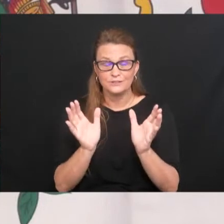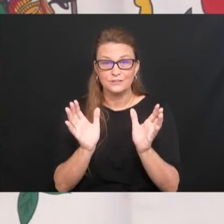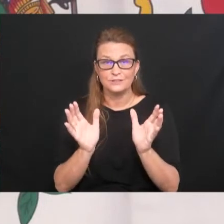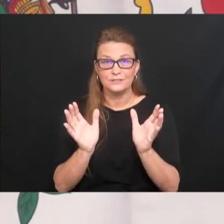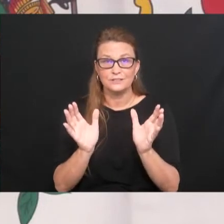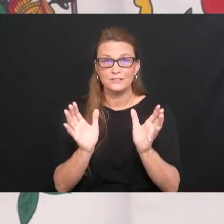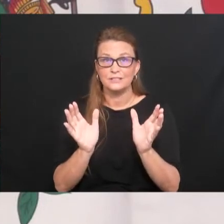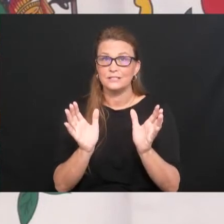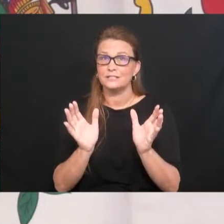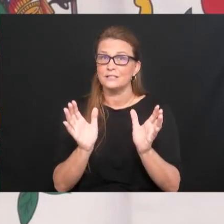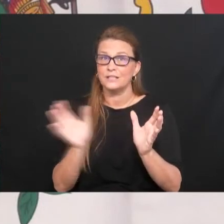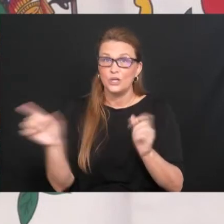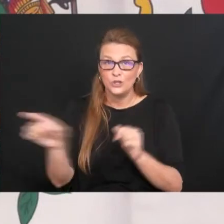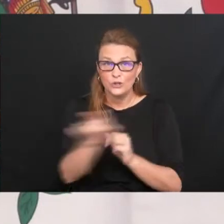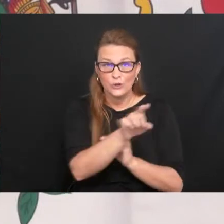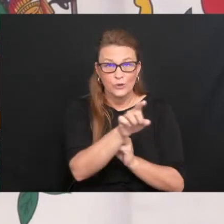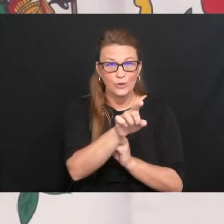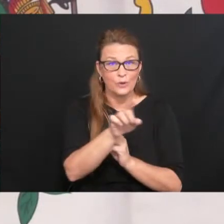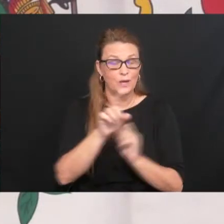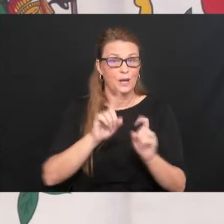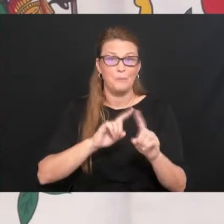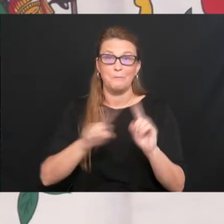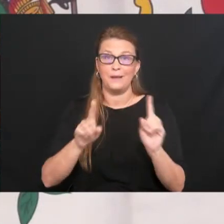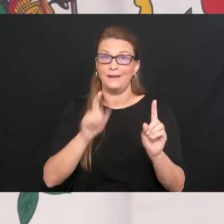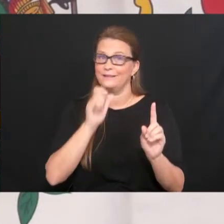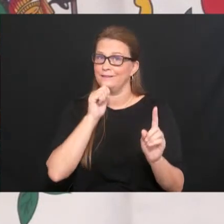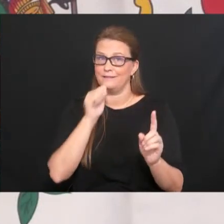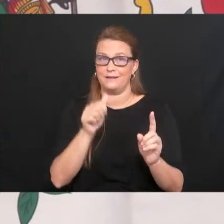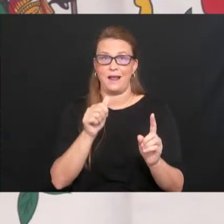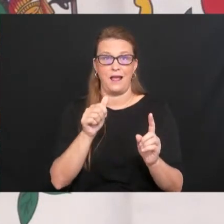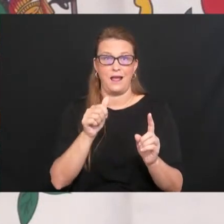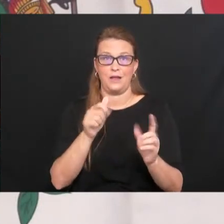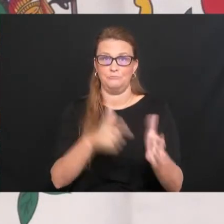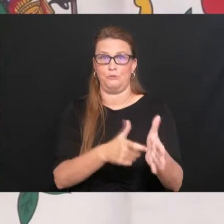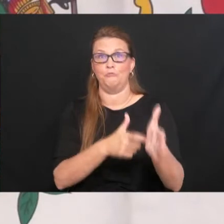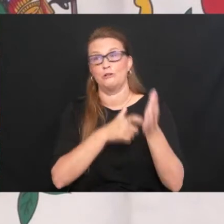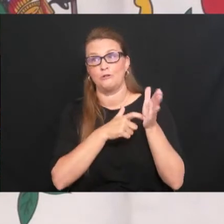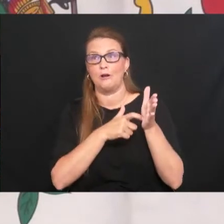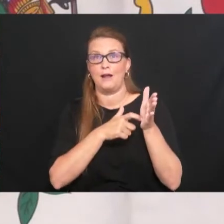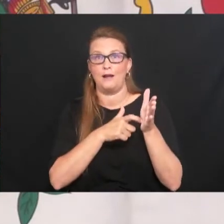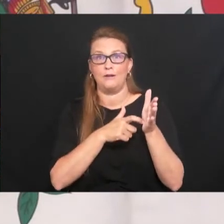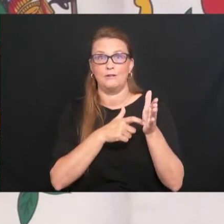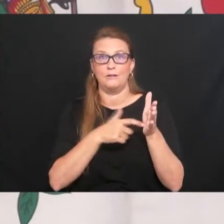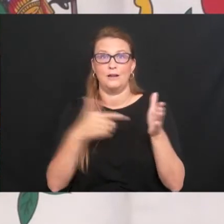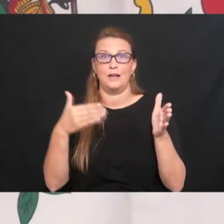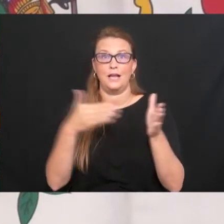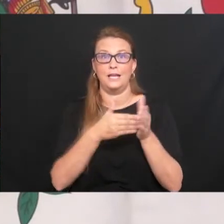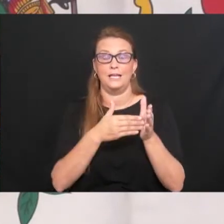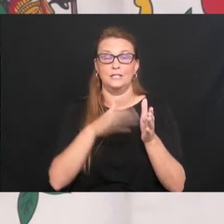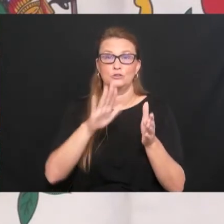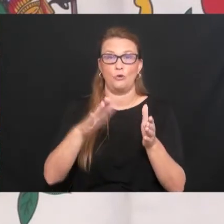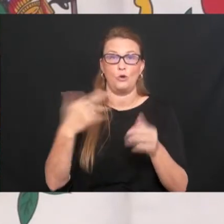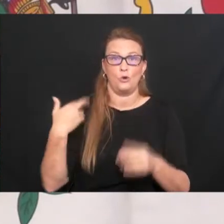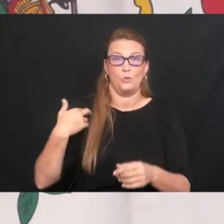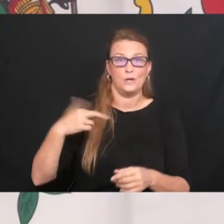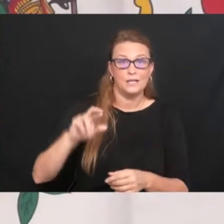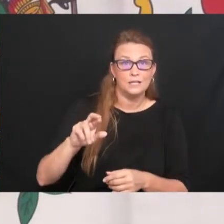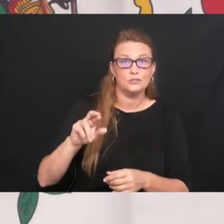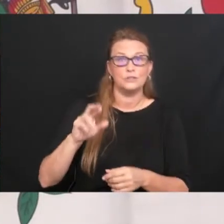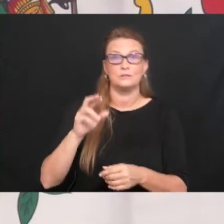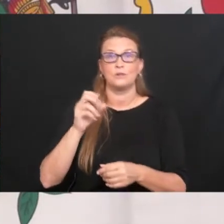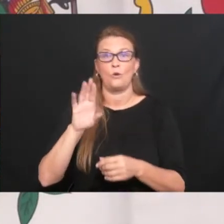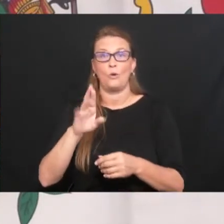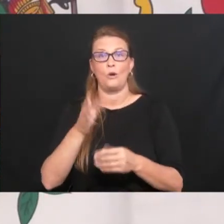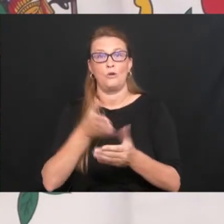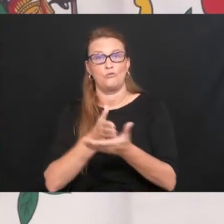will not infringe upon your freedoms, your beliefs, especially your religious beliefs in any way. But